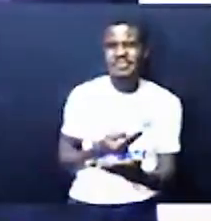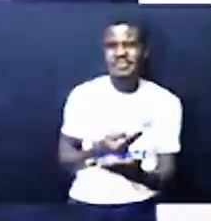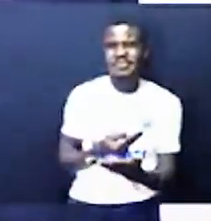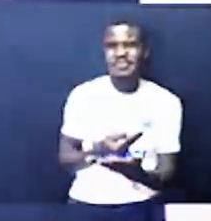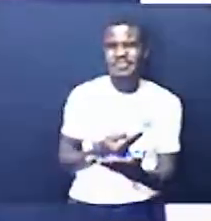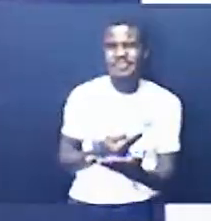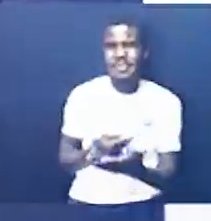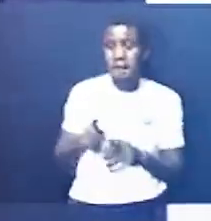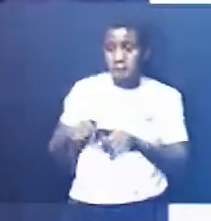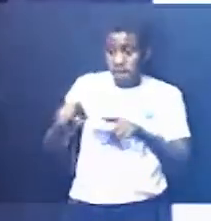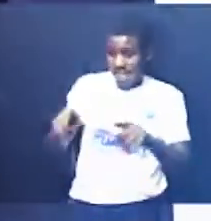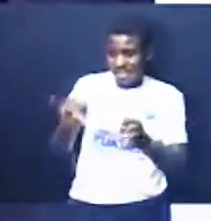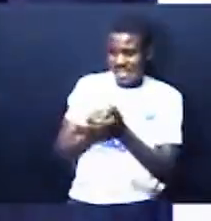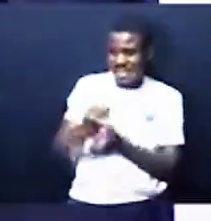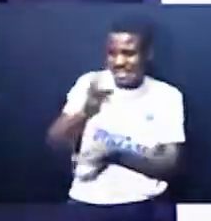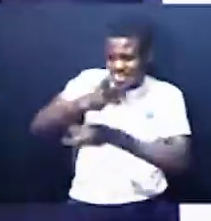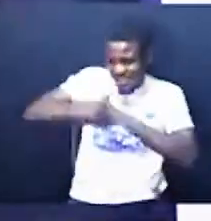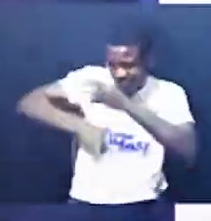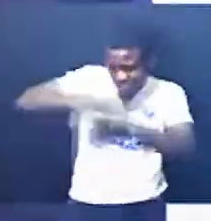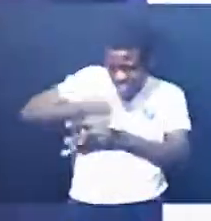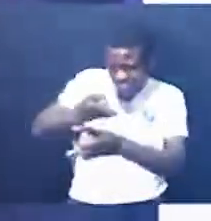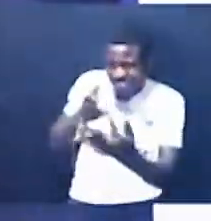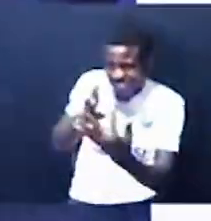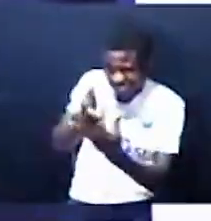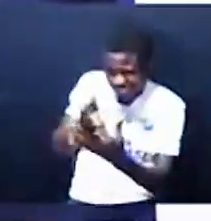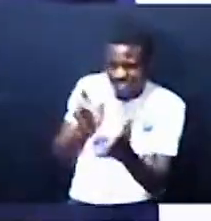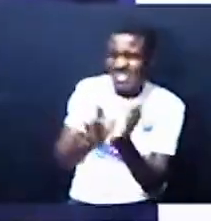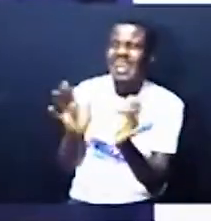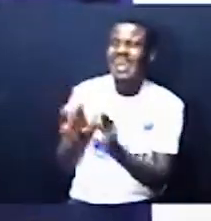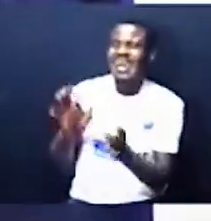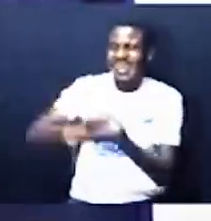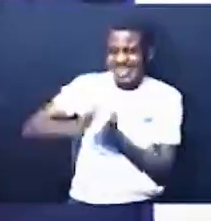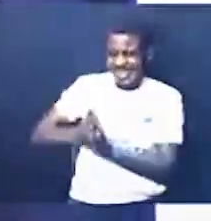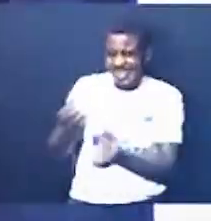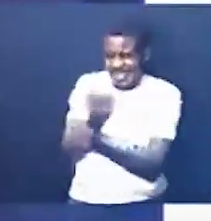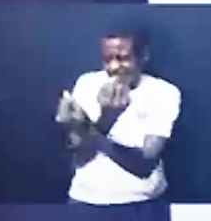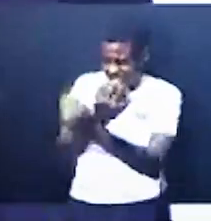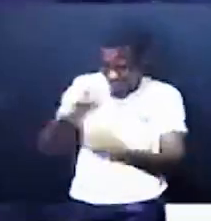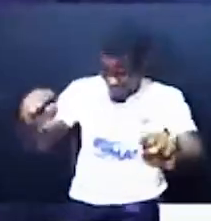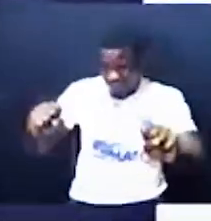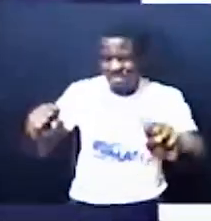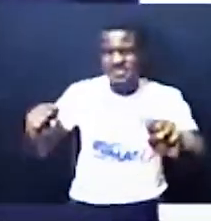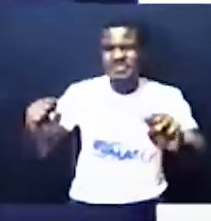but that the world through Jesus might be